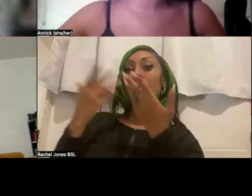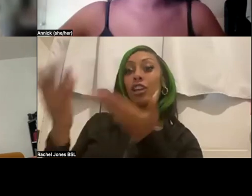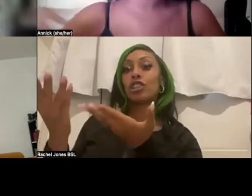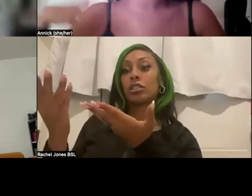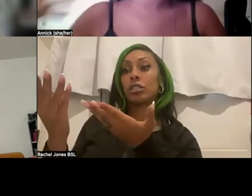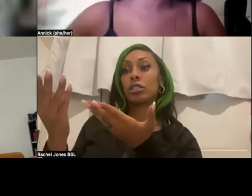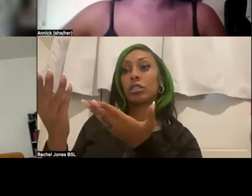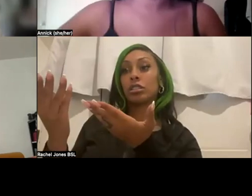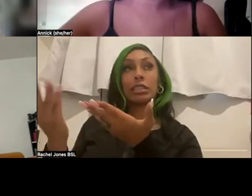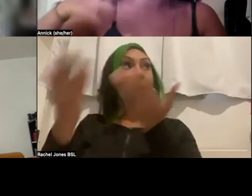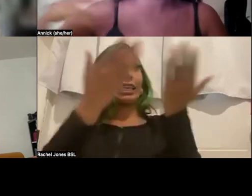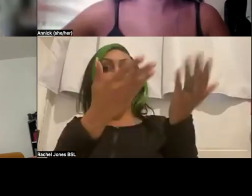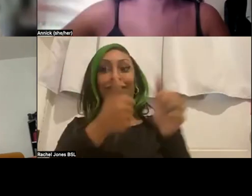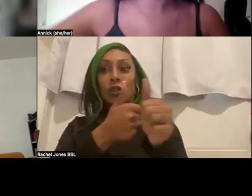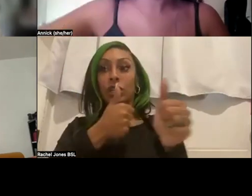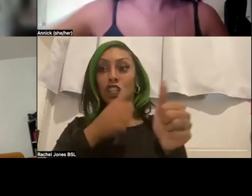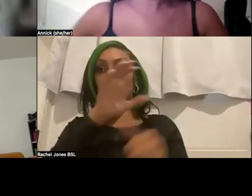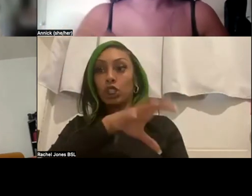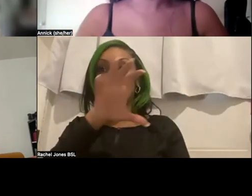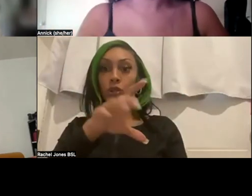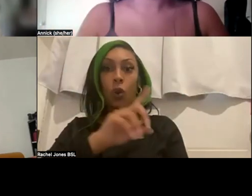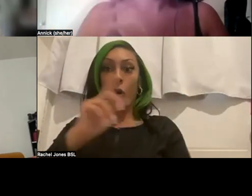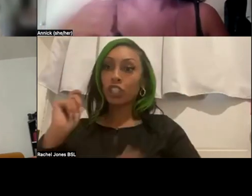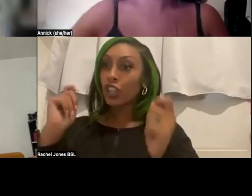an institution, and you have no idea what's the chain